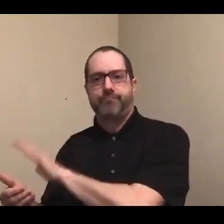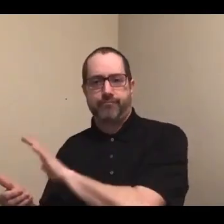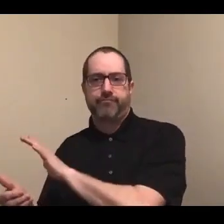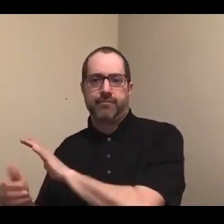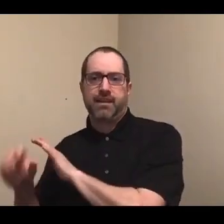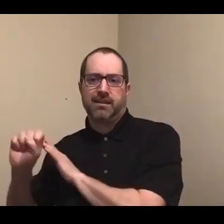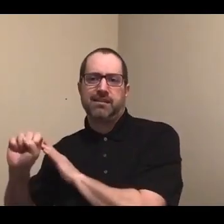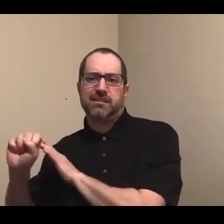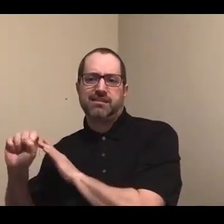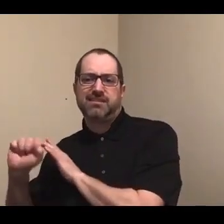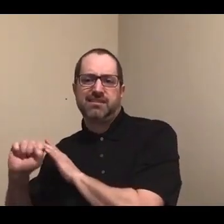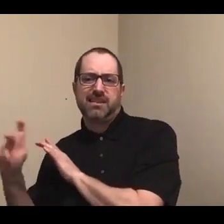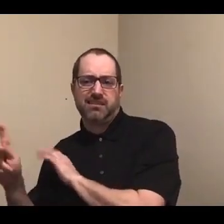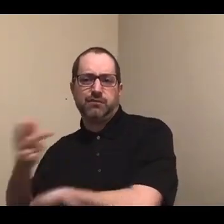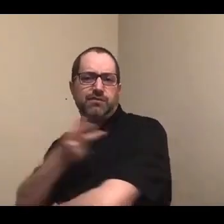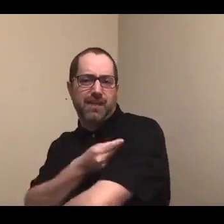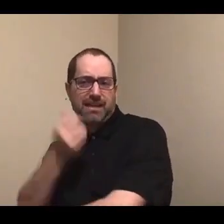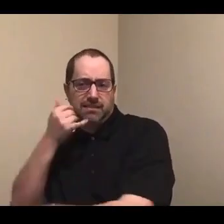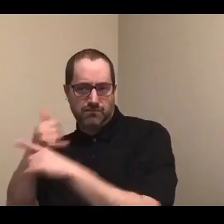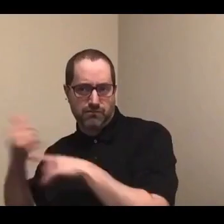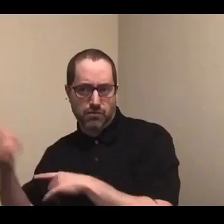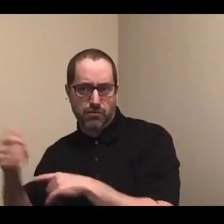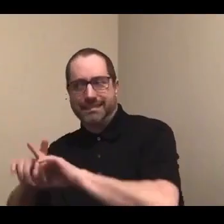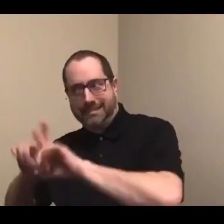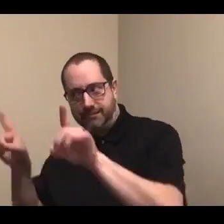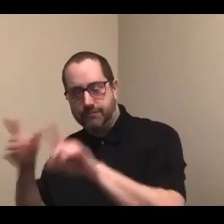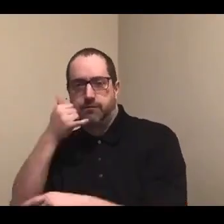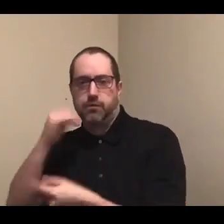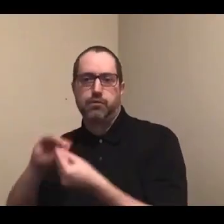services and avoid confusion.